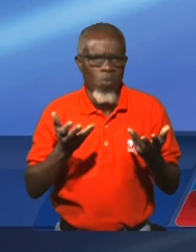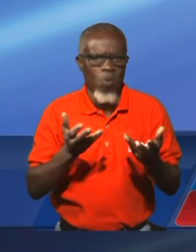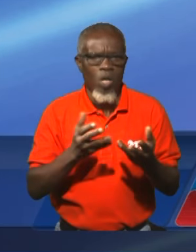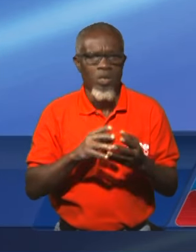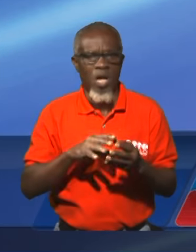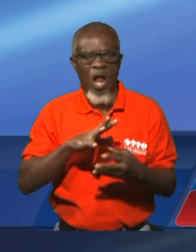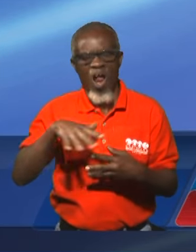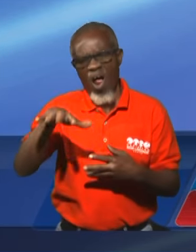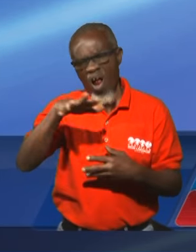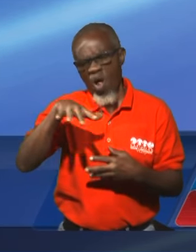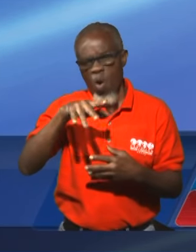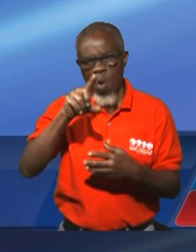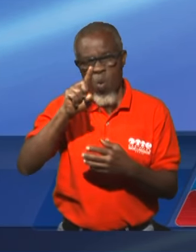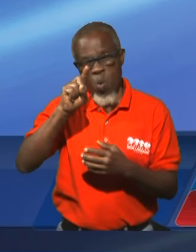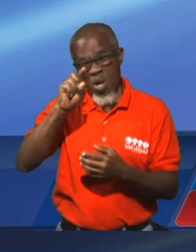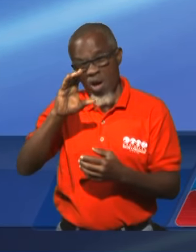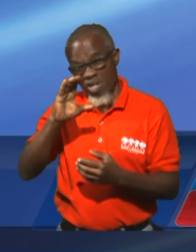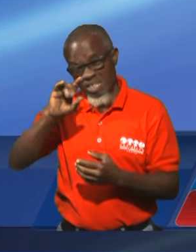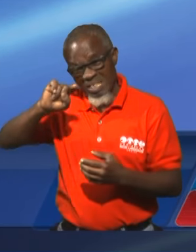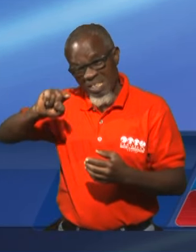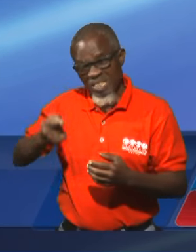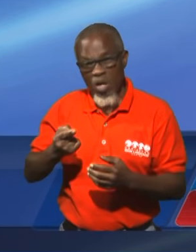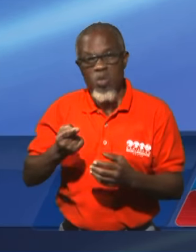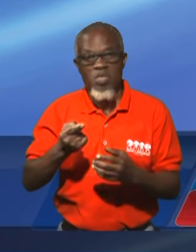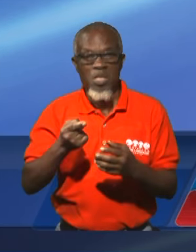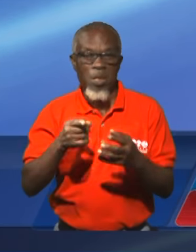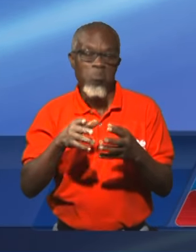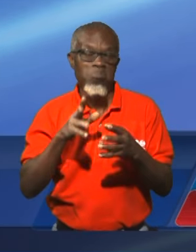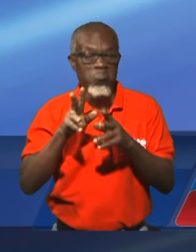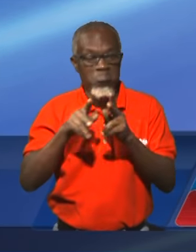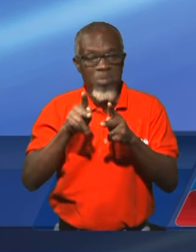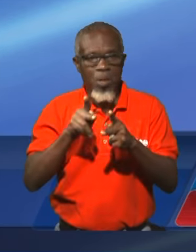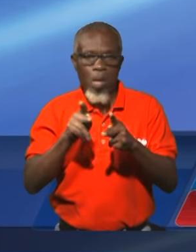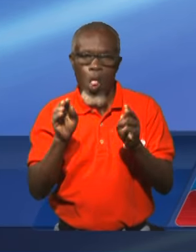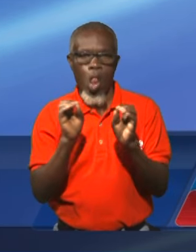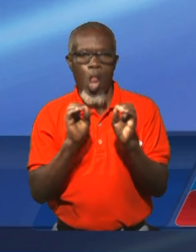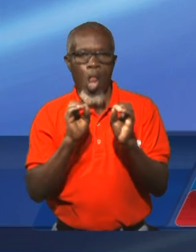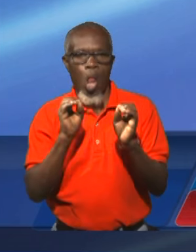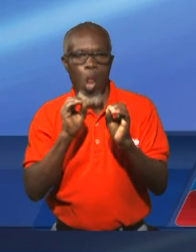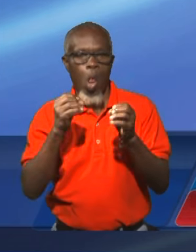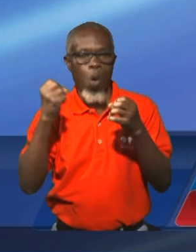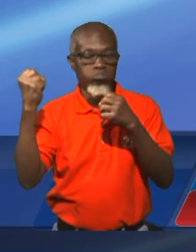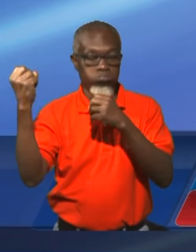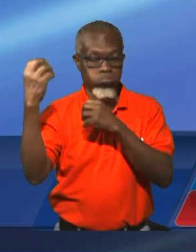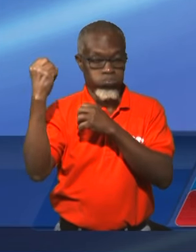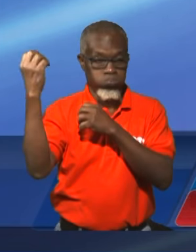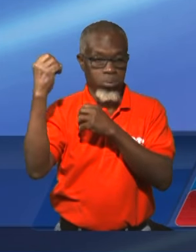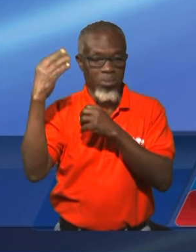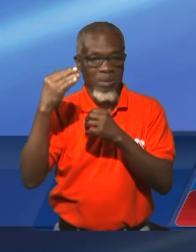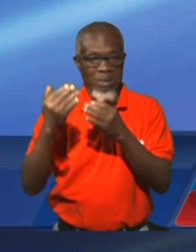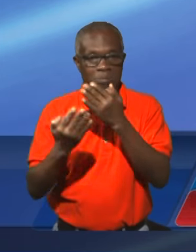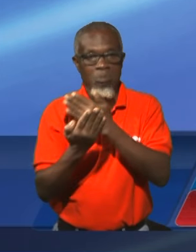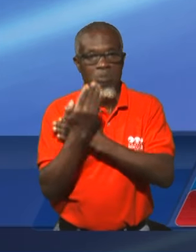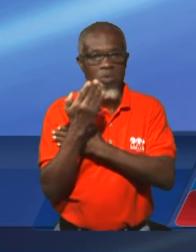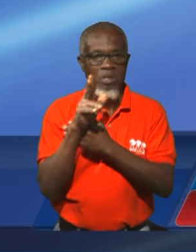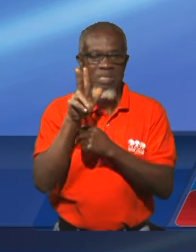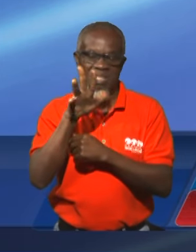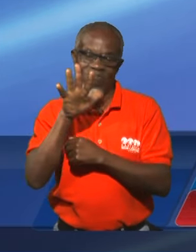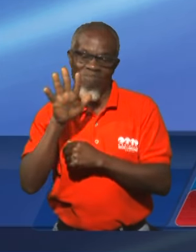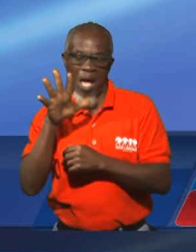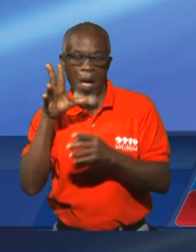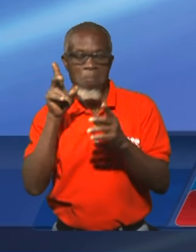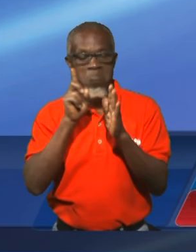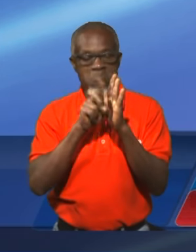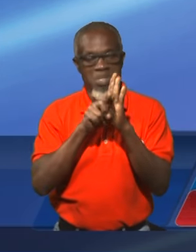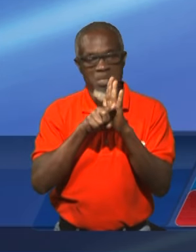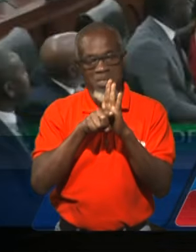Approximately 100,000 customers of the Trinidad and Tobago Electricity Commission lost power for approximately 35 minutes